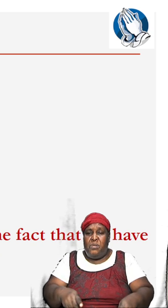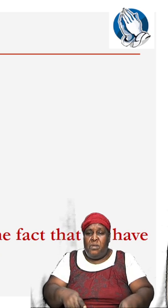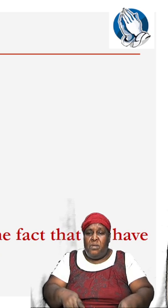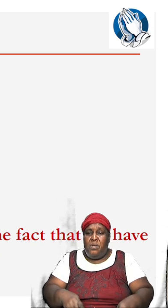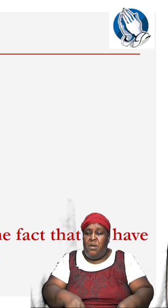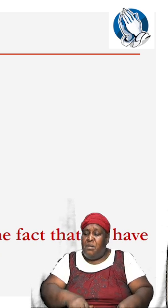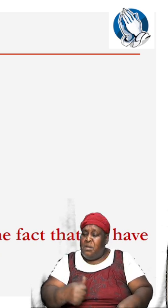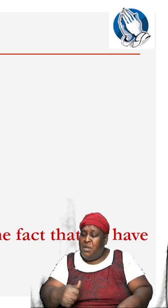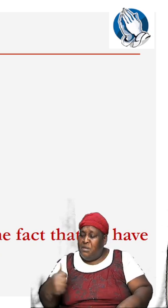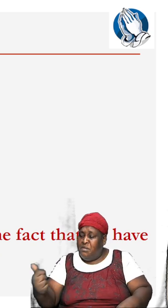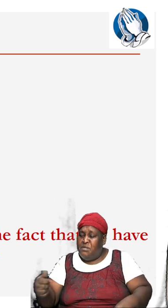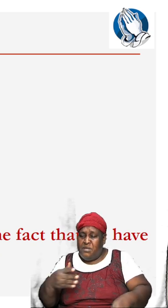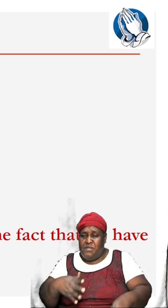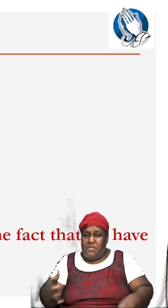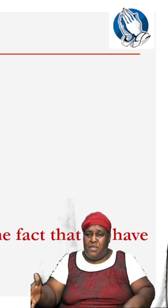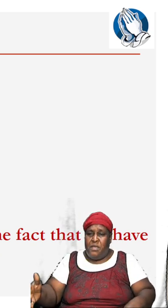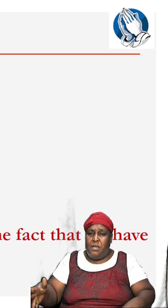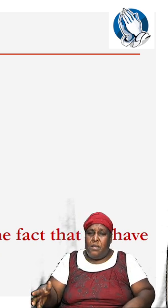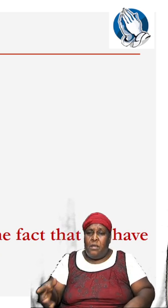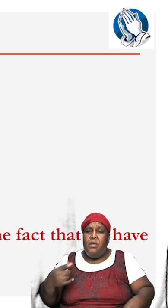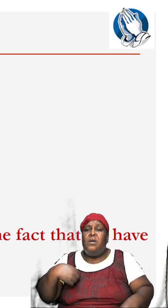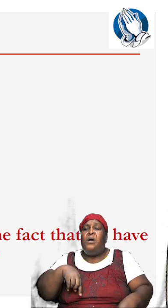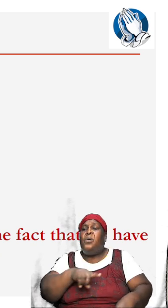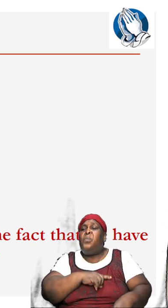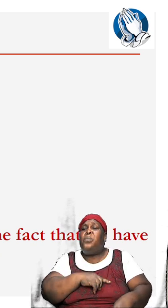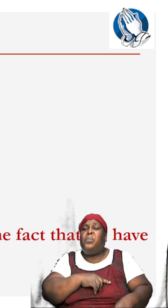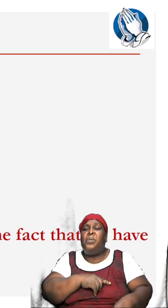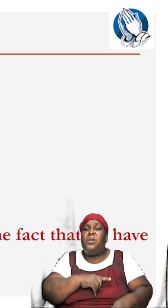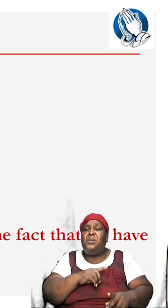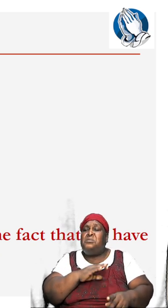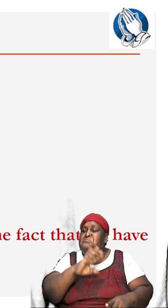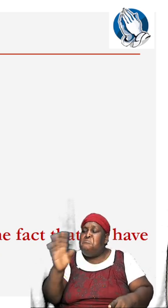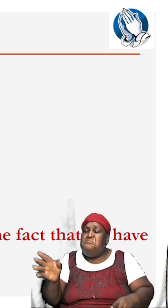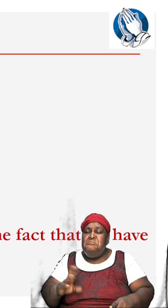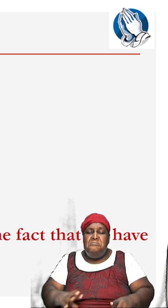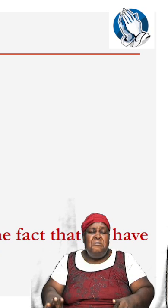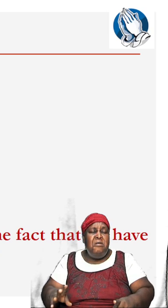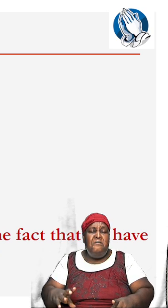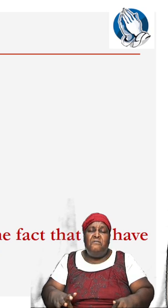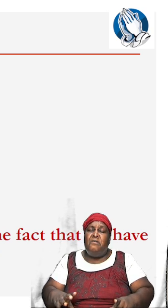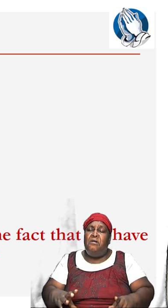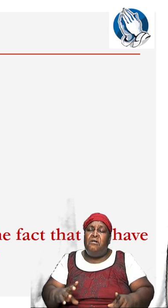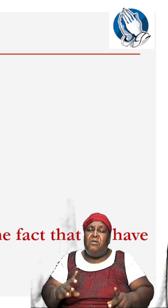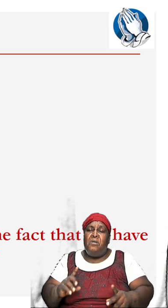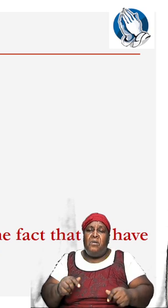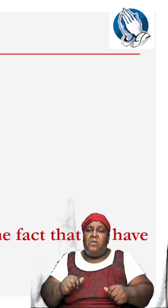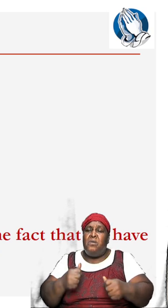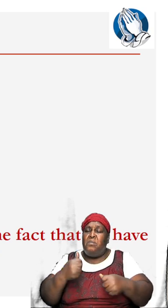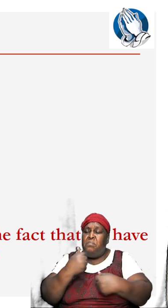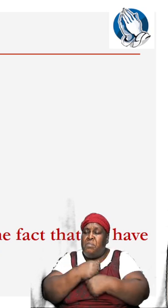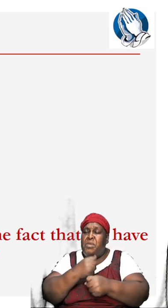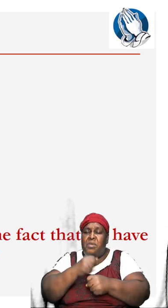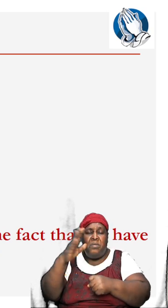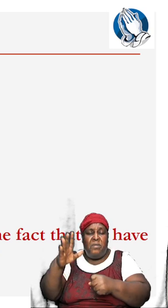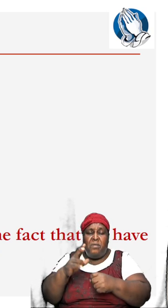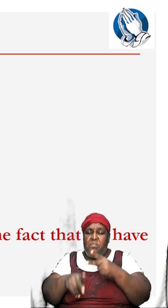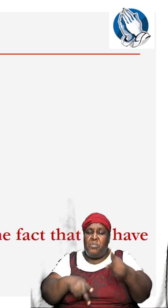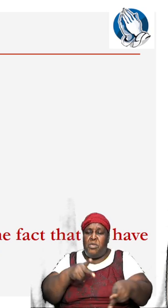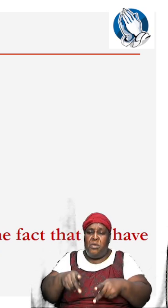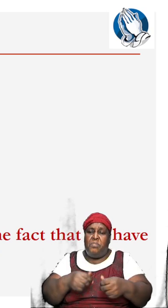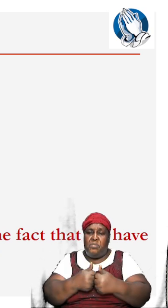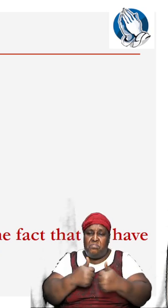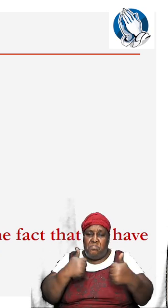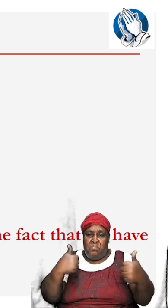thing. But we should never aim. The only thing that will set your people apart,